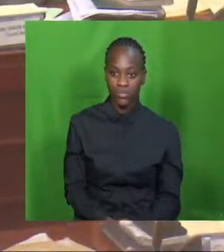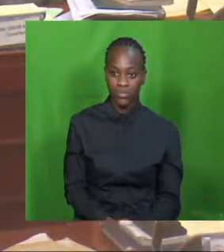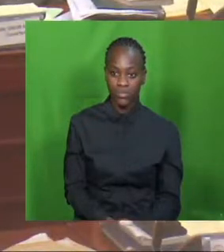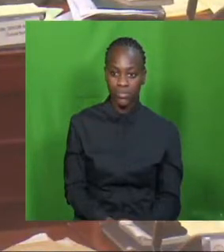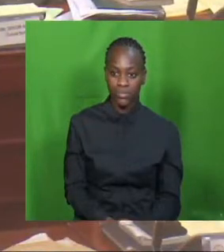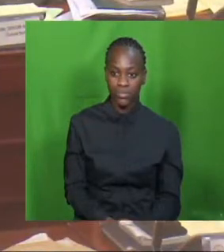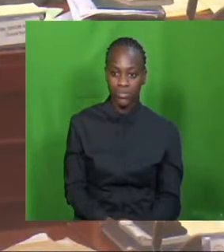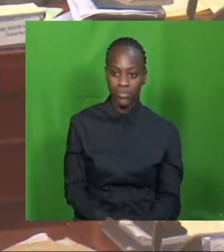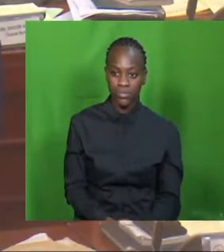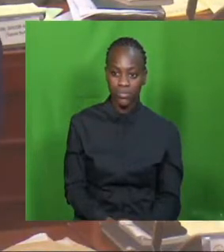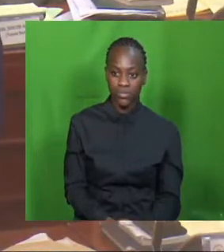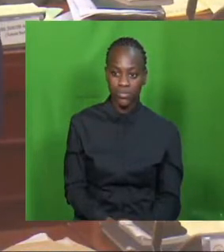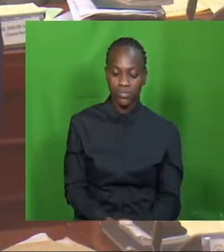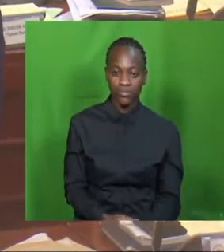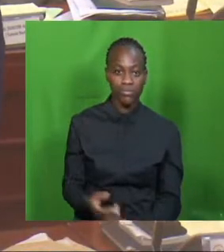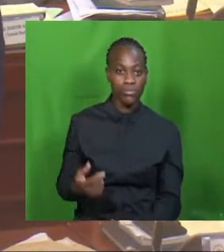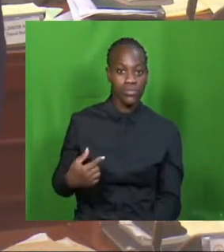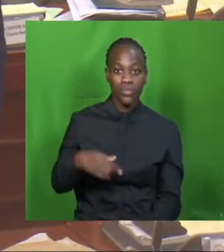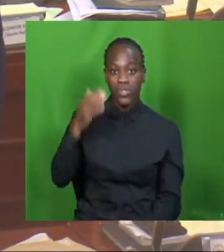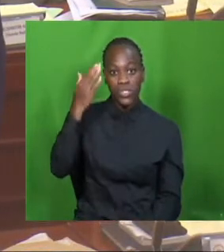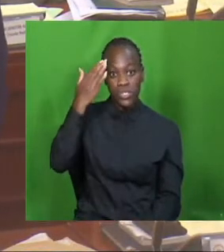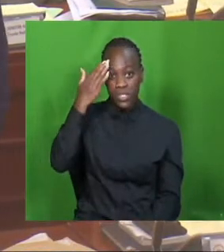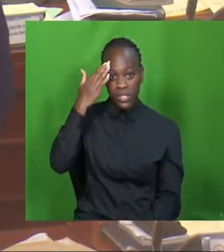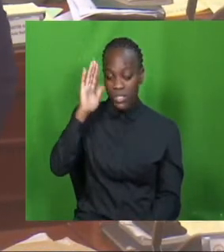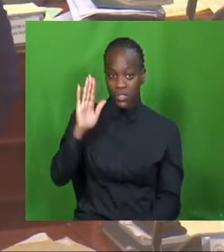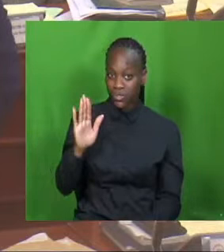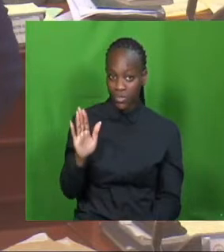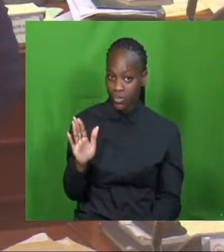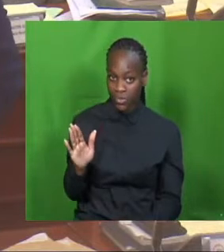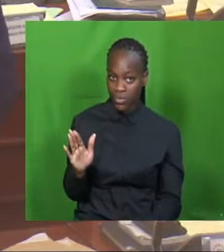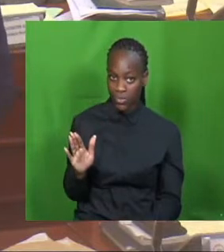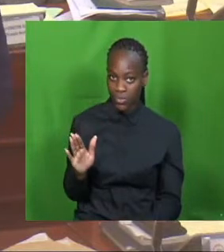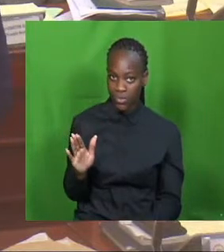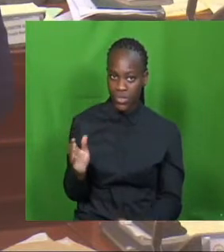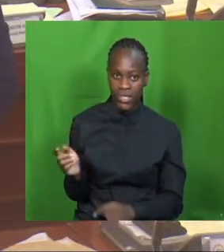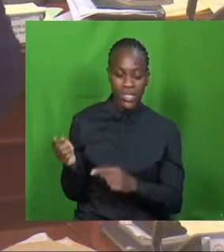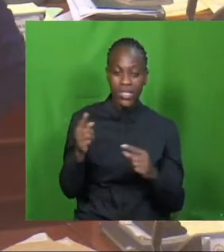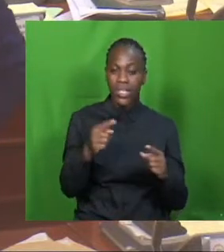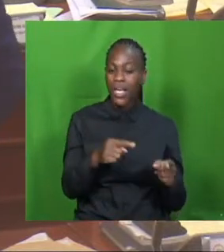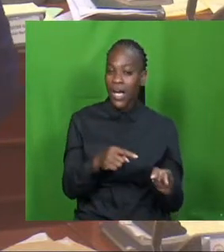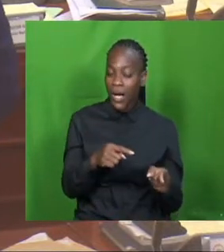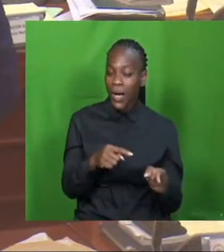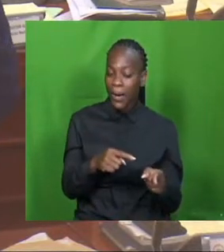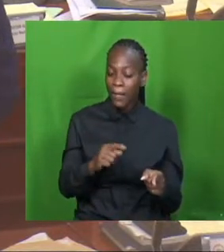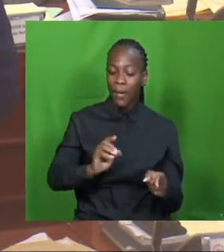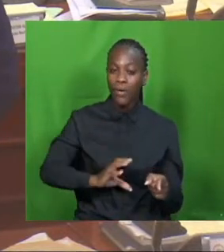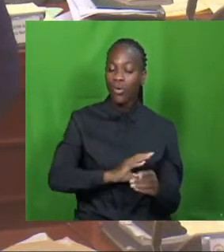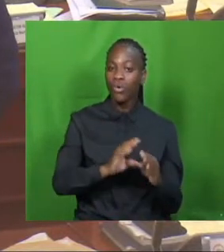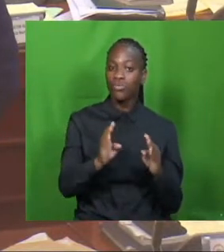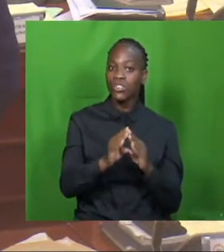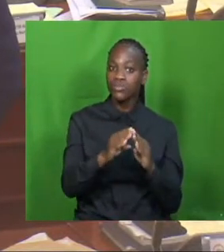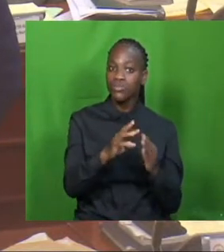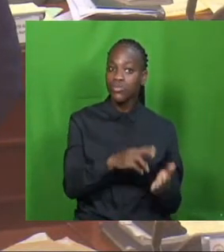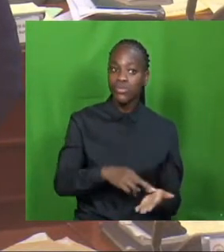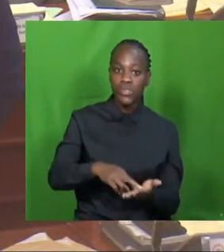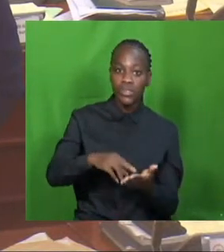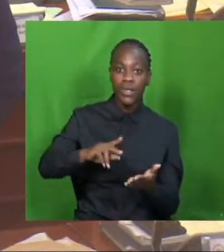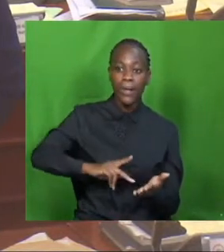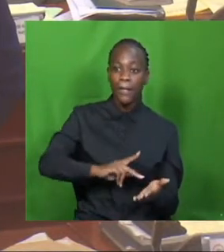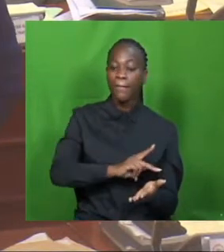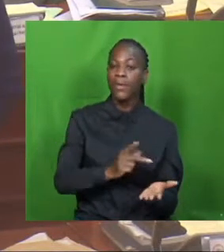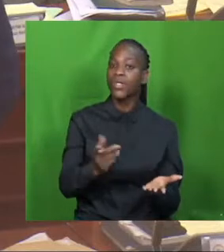would apply to Roman numerals XV, III, XIX, and XX on